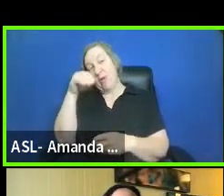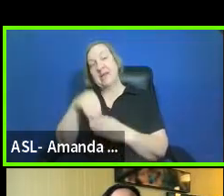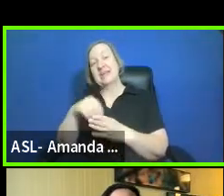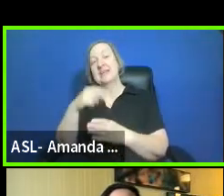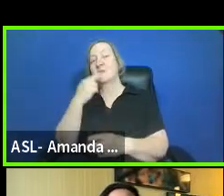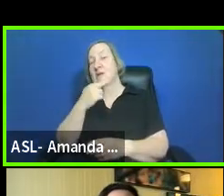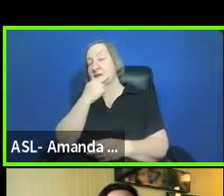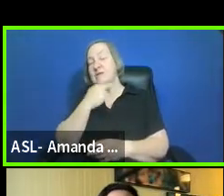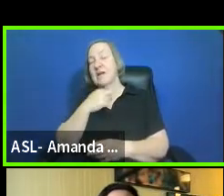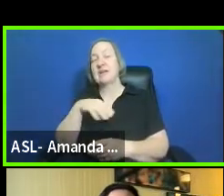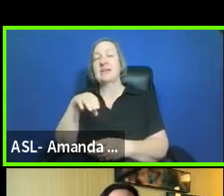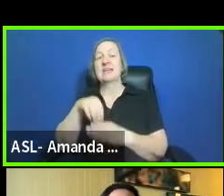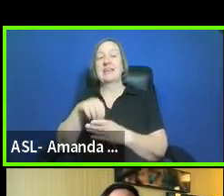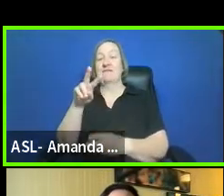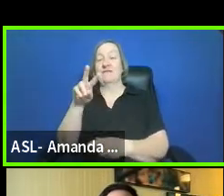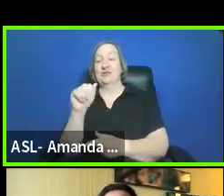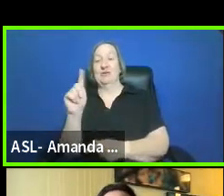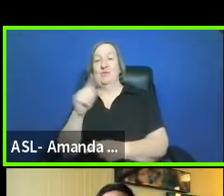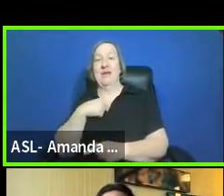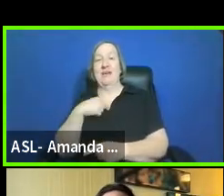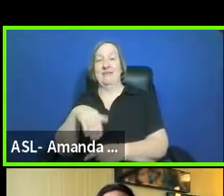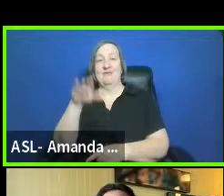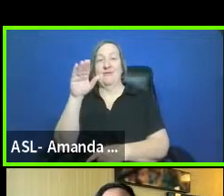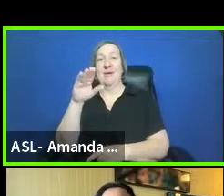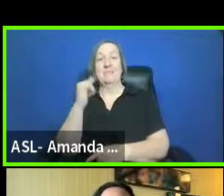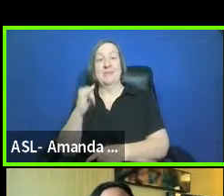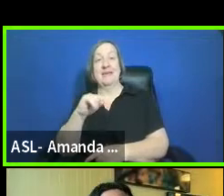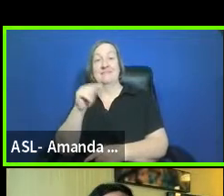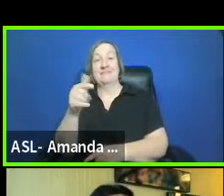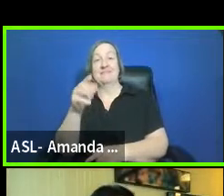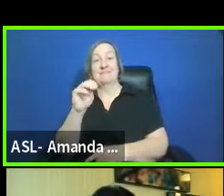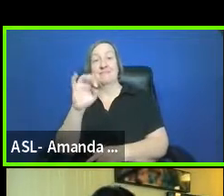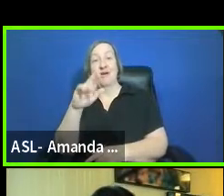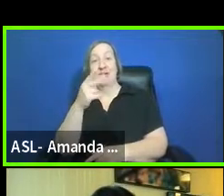grew up. And it's Martha's turn.